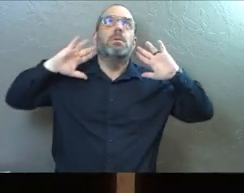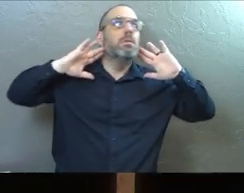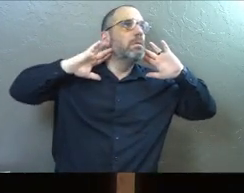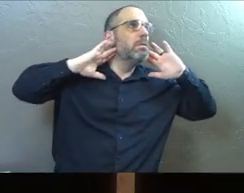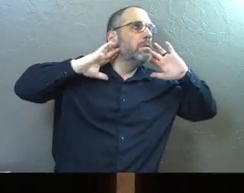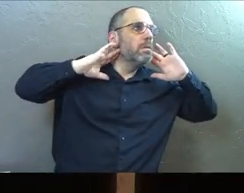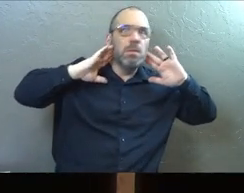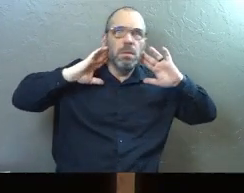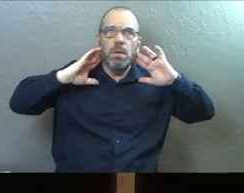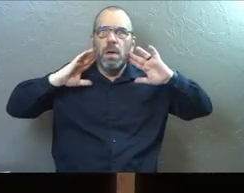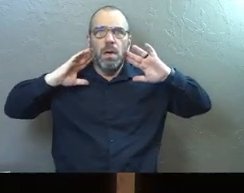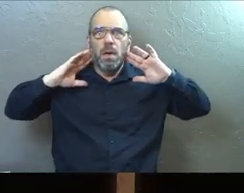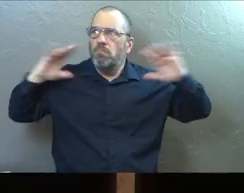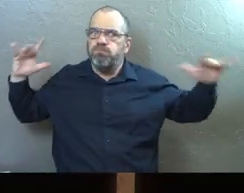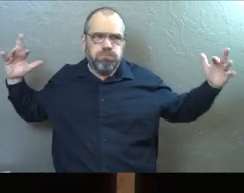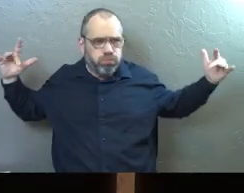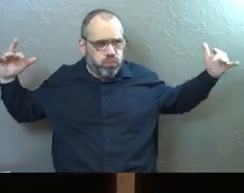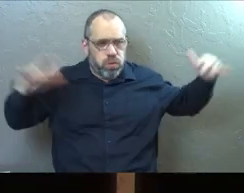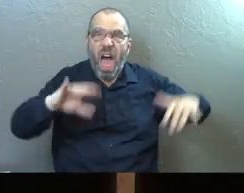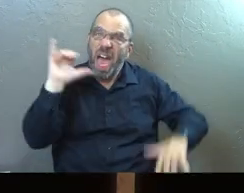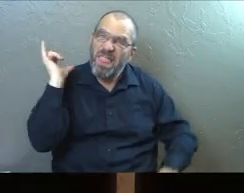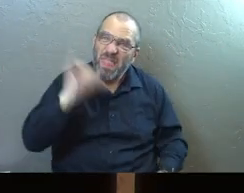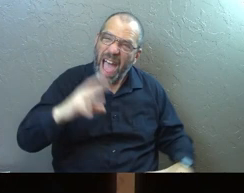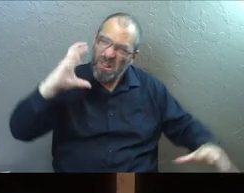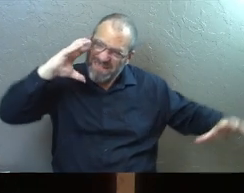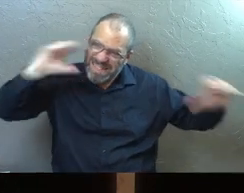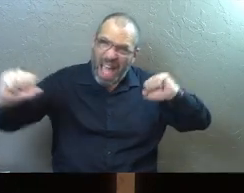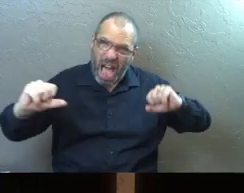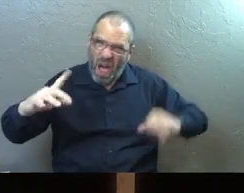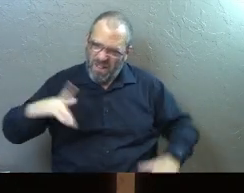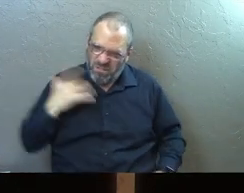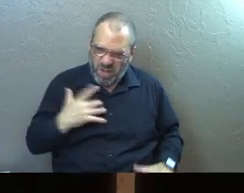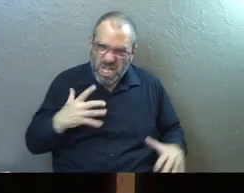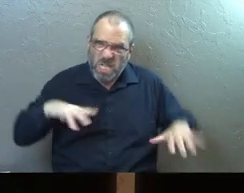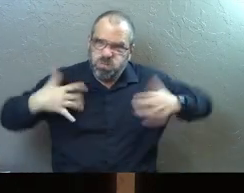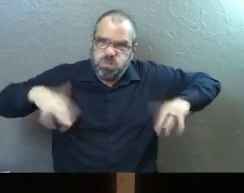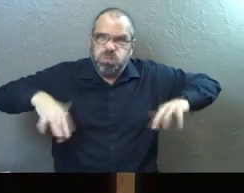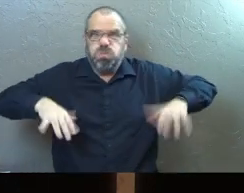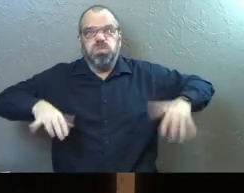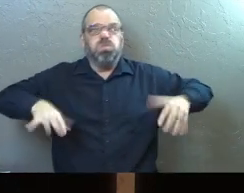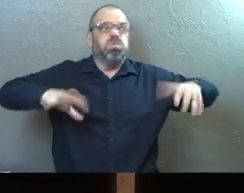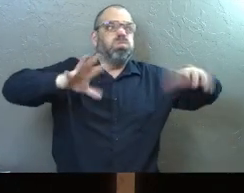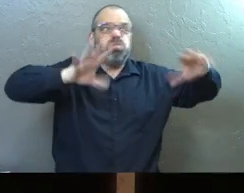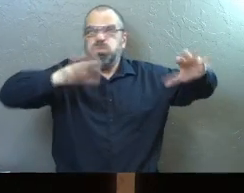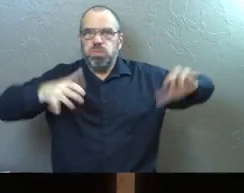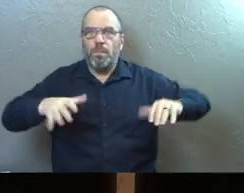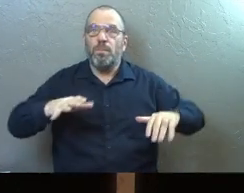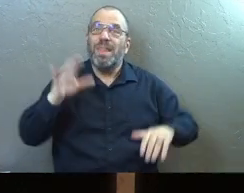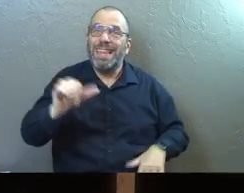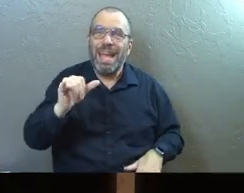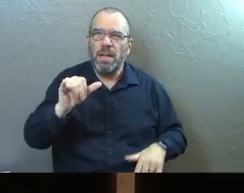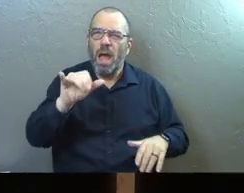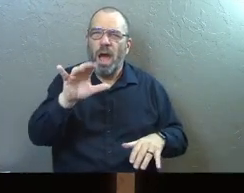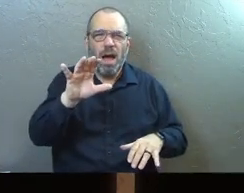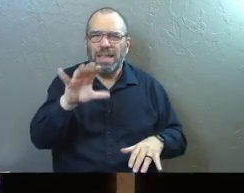sound and they come running. That's how loud, that's how massive it is. Then what looked like flames or tongues of